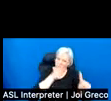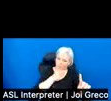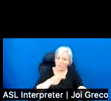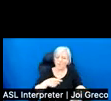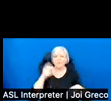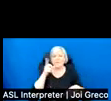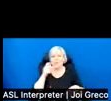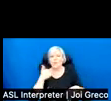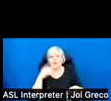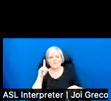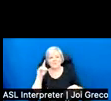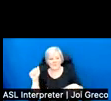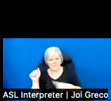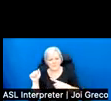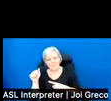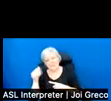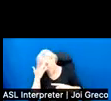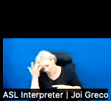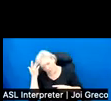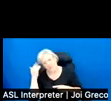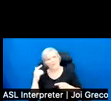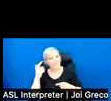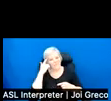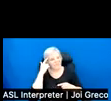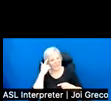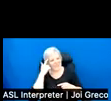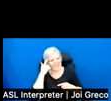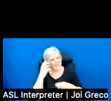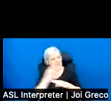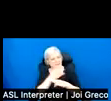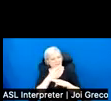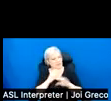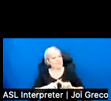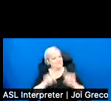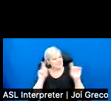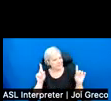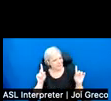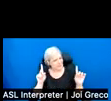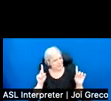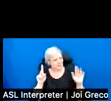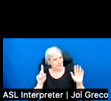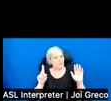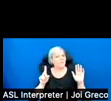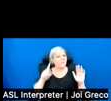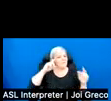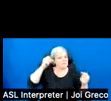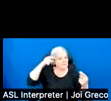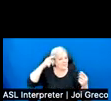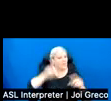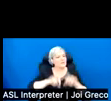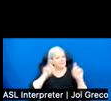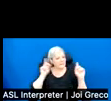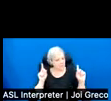sort, the brain doesn't function in the same way it does as the average person, as we learned from Yuta's